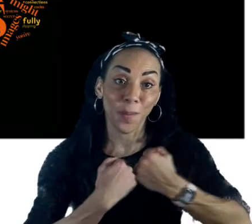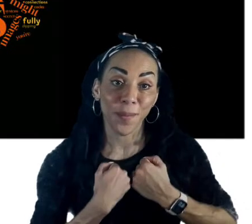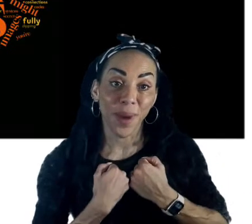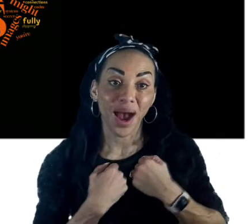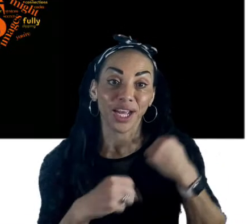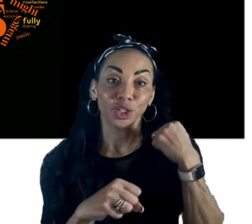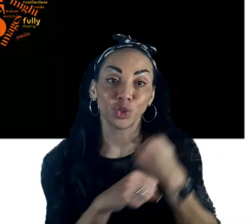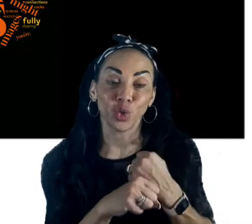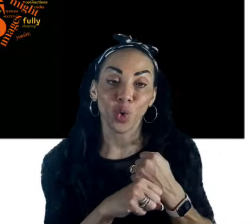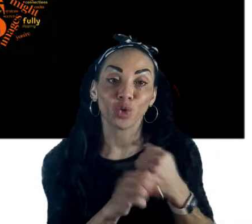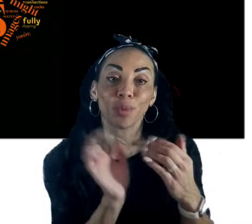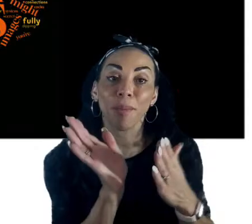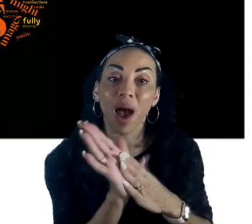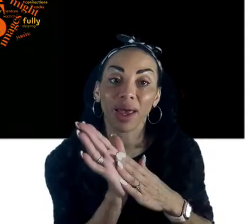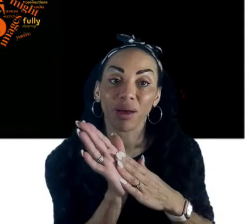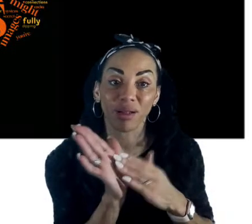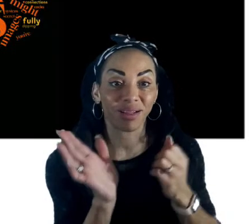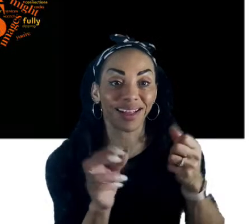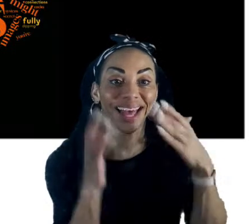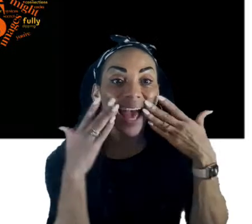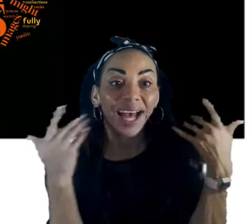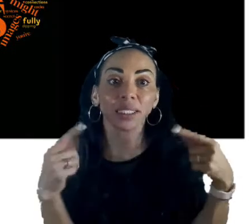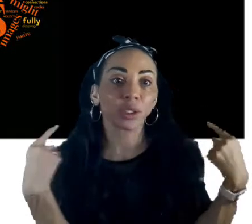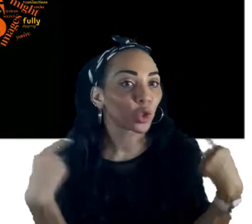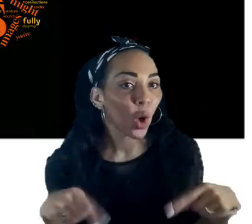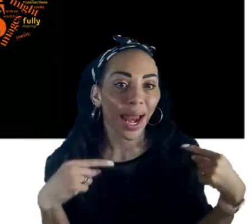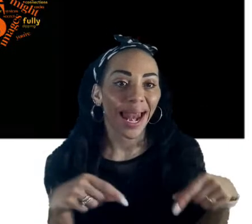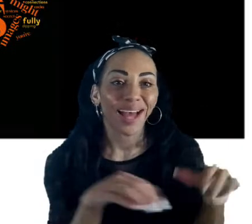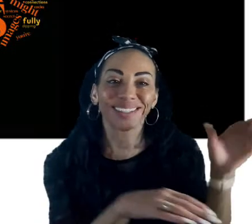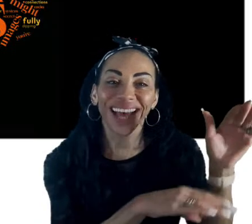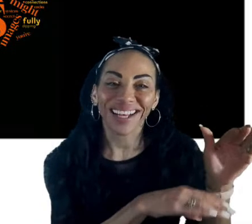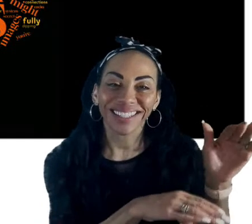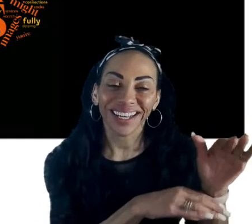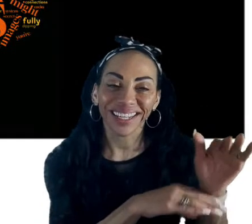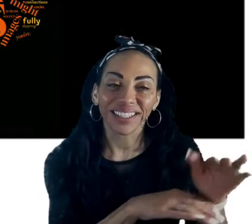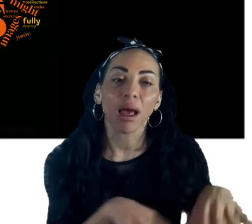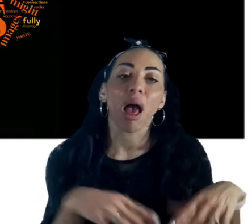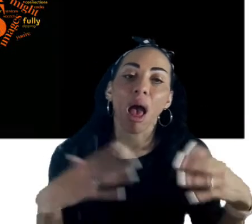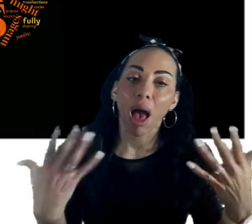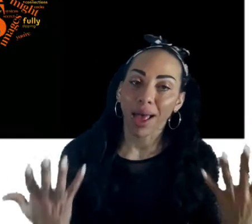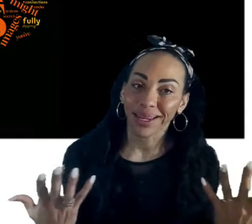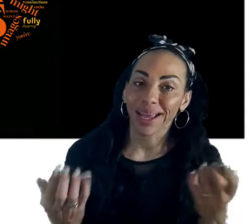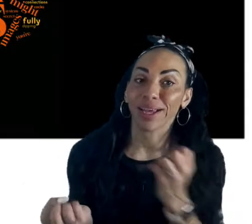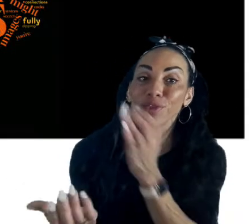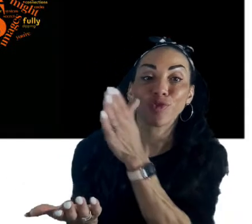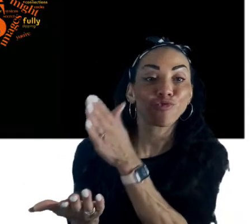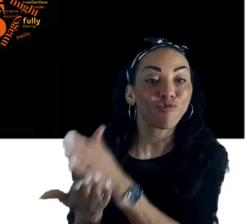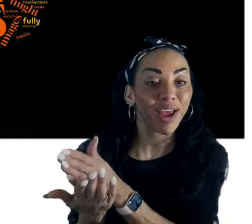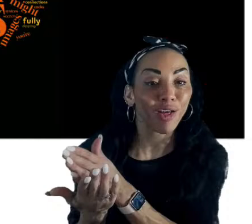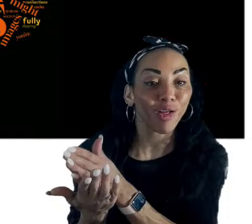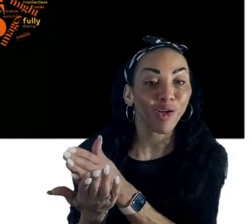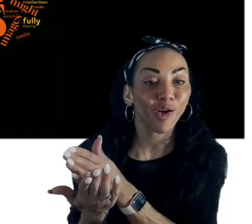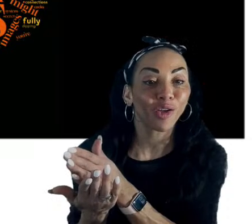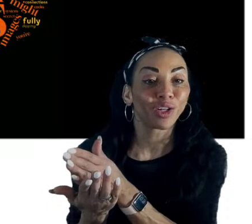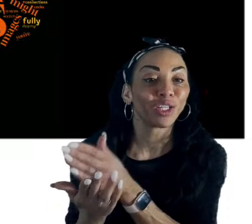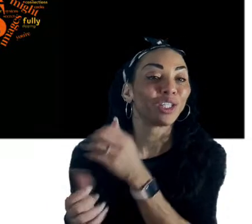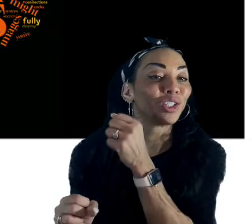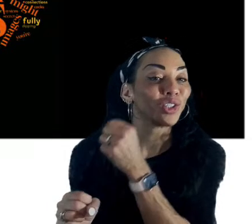allowed to go outside, unlike the real George Michael that had a hit with Let's Go